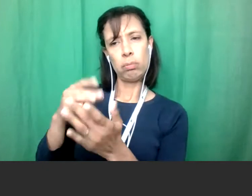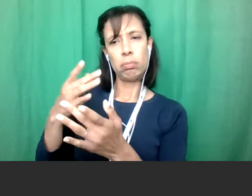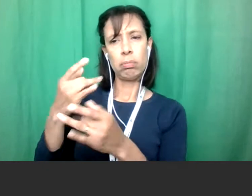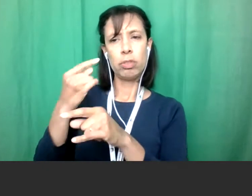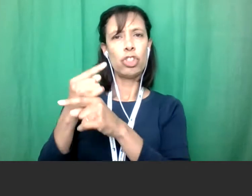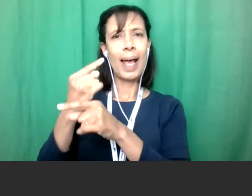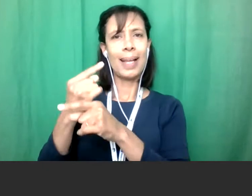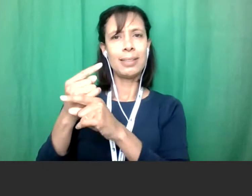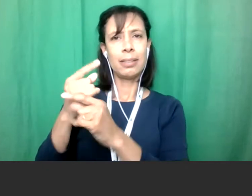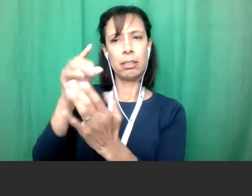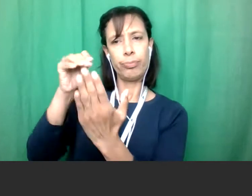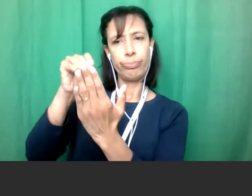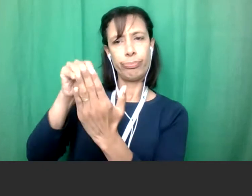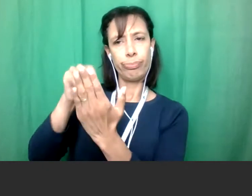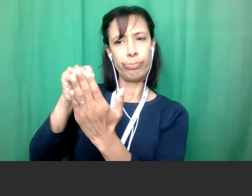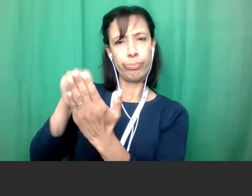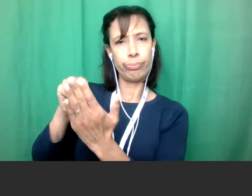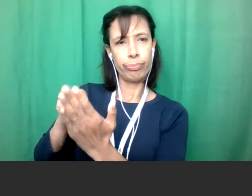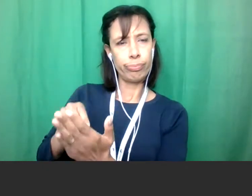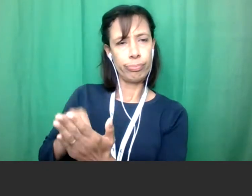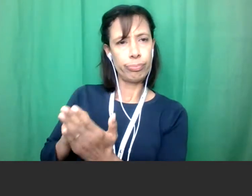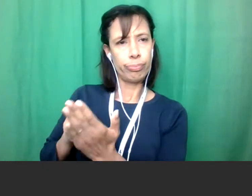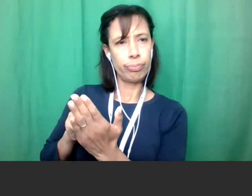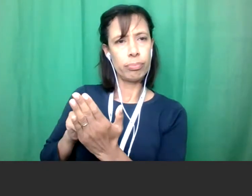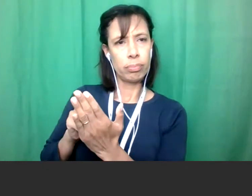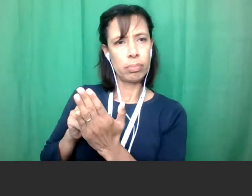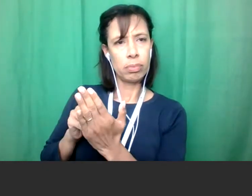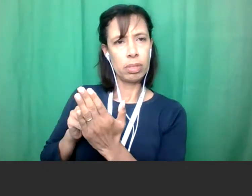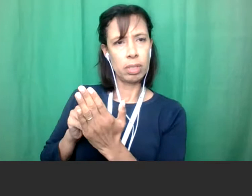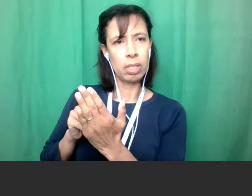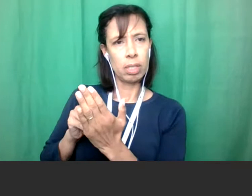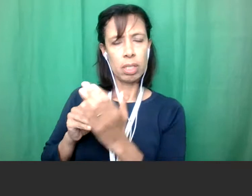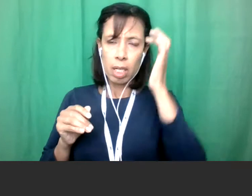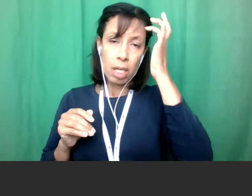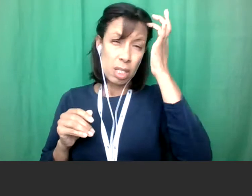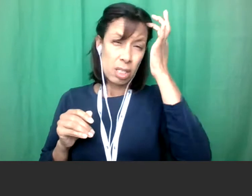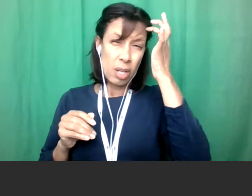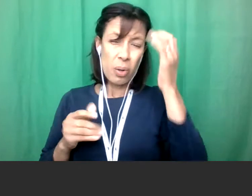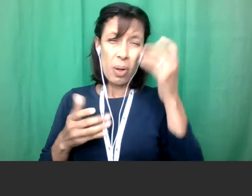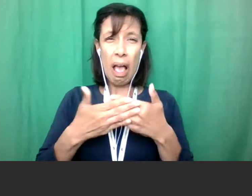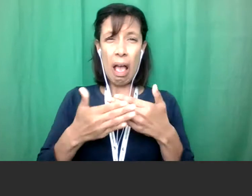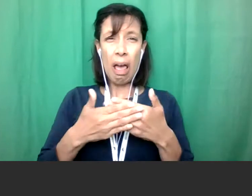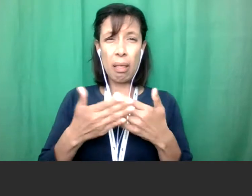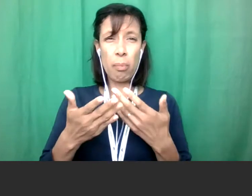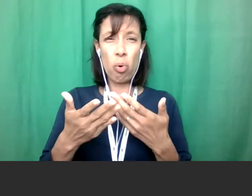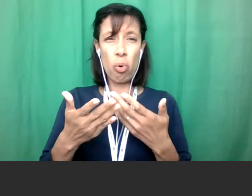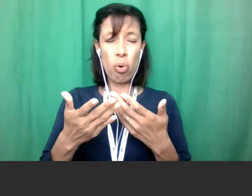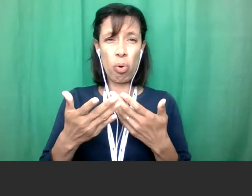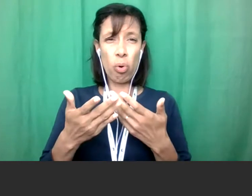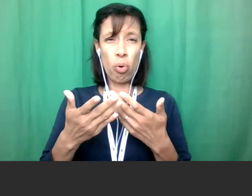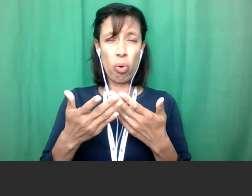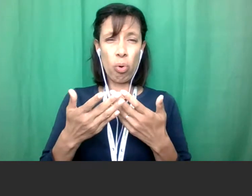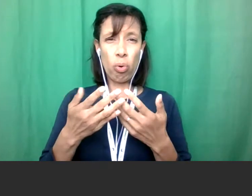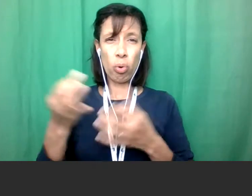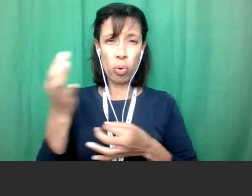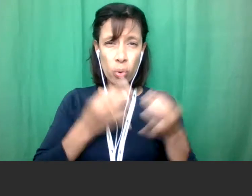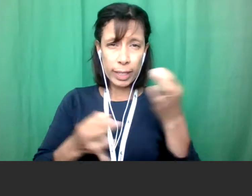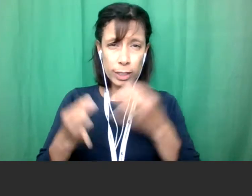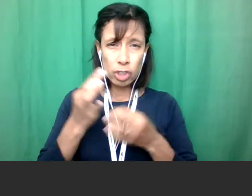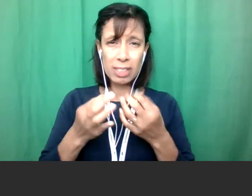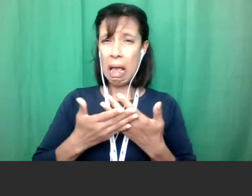about the assignment? I know this is right at the very beginning, but is there anything that struck you as particularly